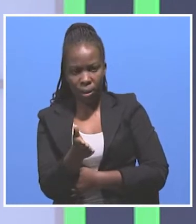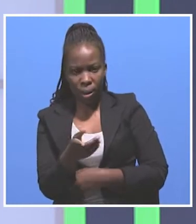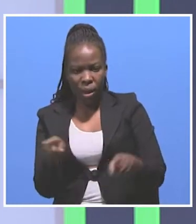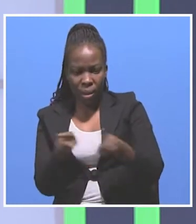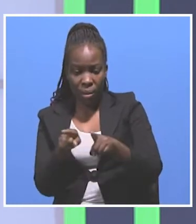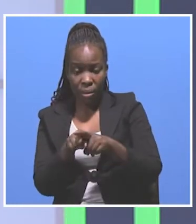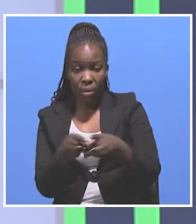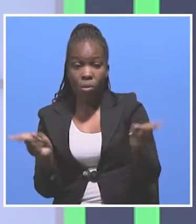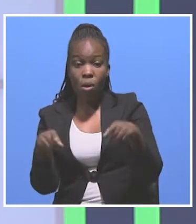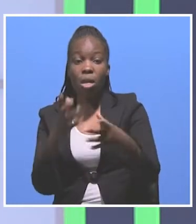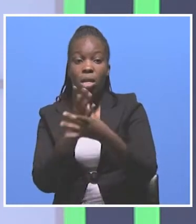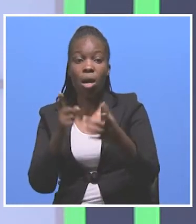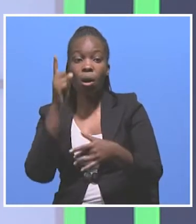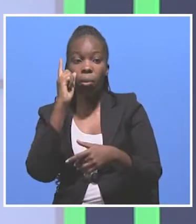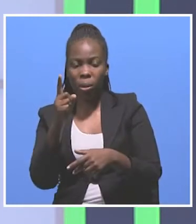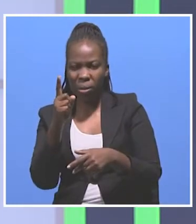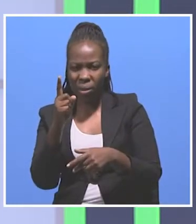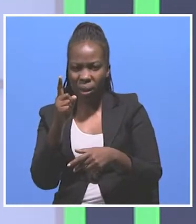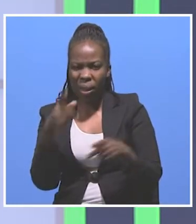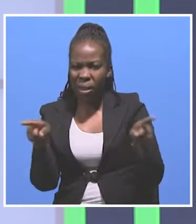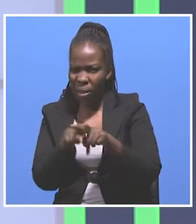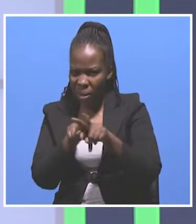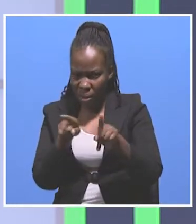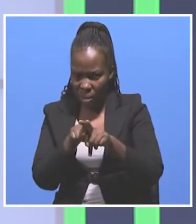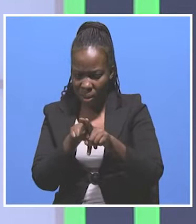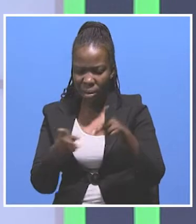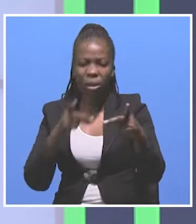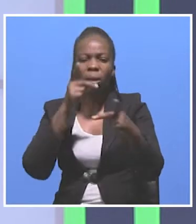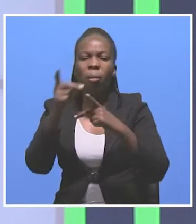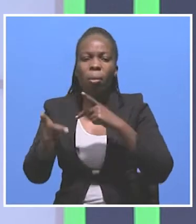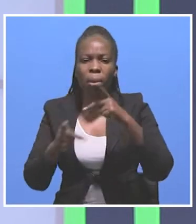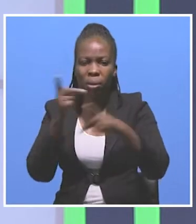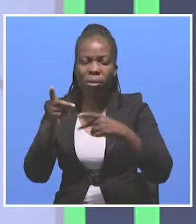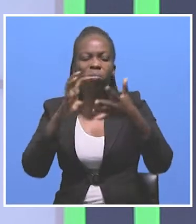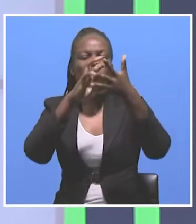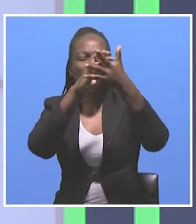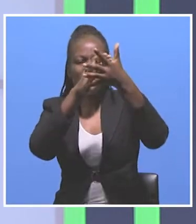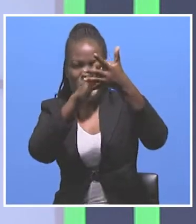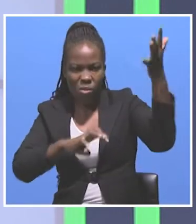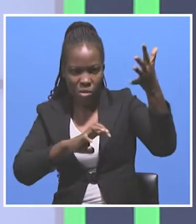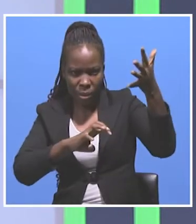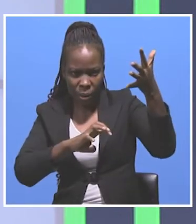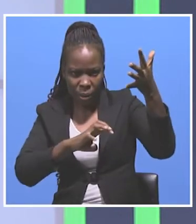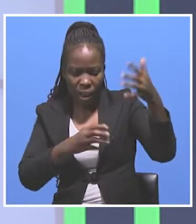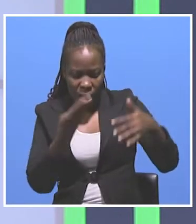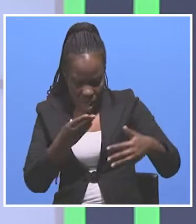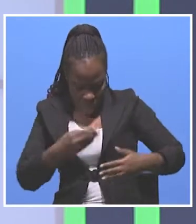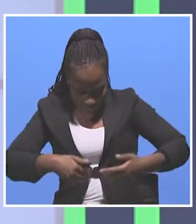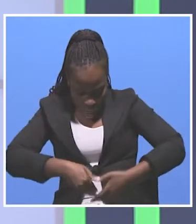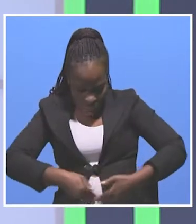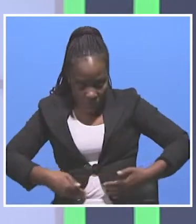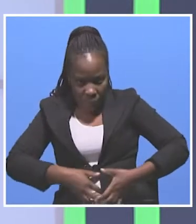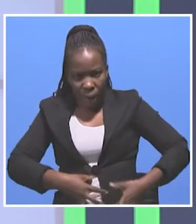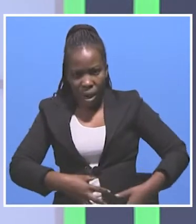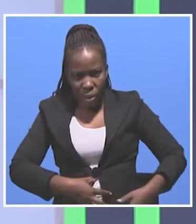someone, even the actual procedure to remove the products from the uterus. Remember, the uterus is not,